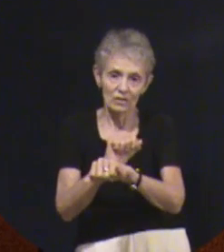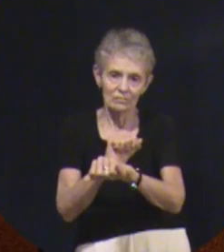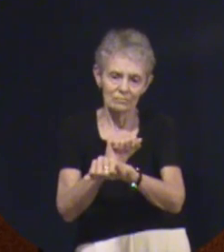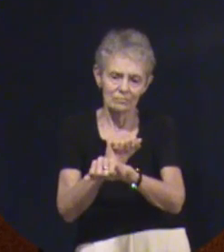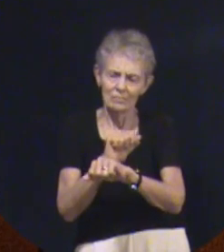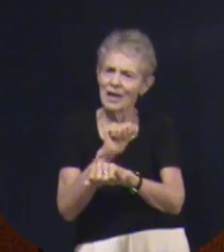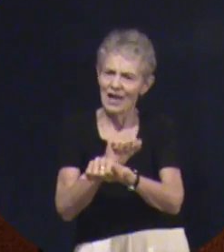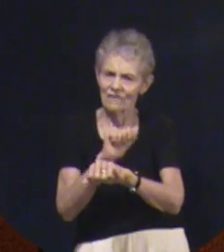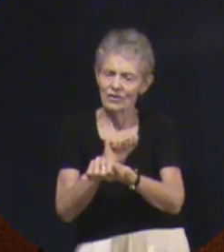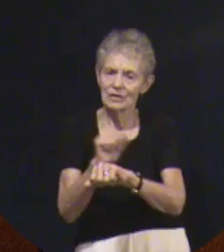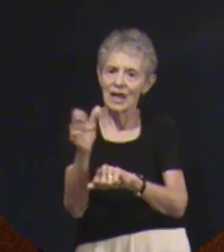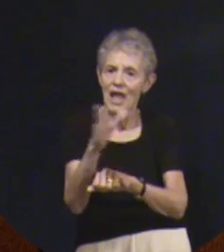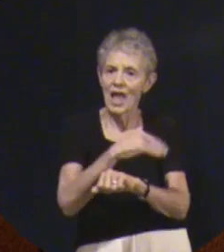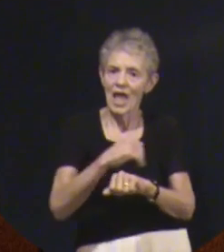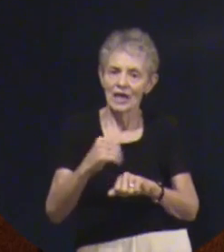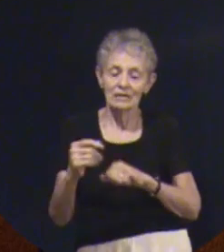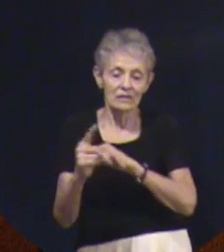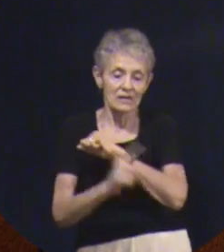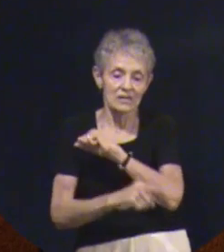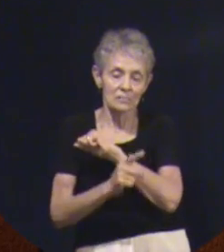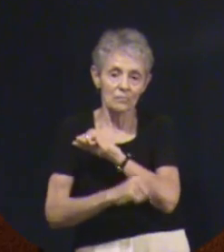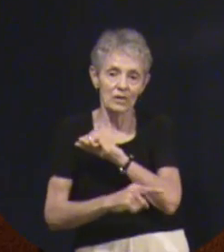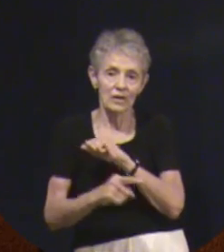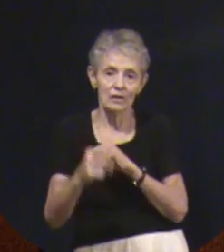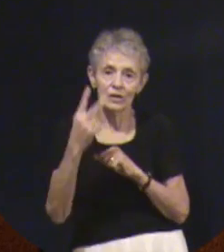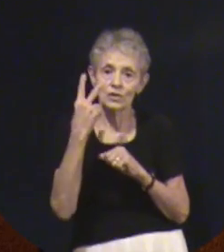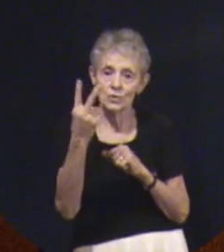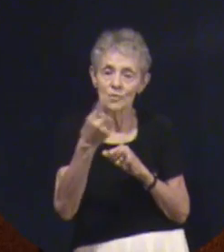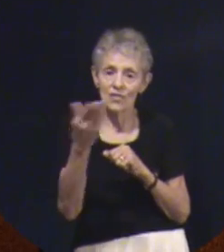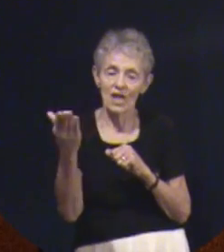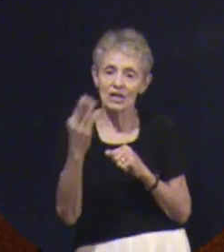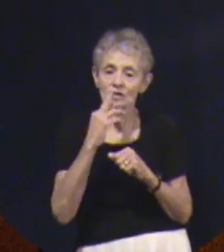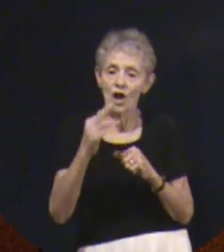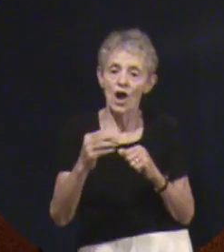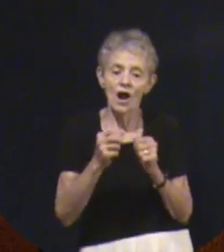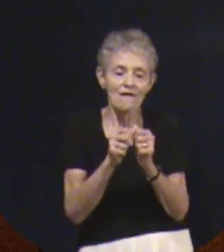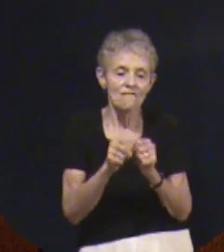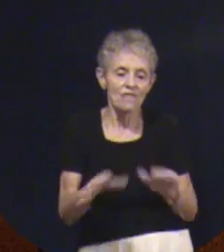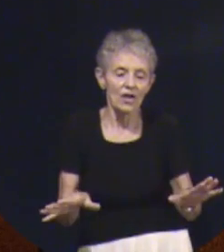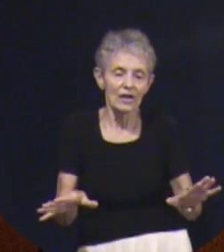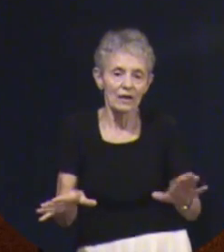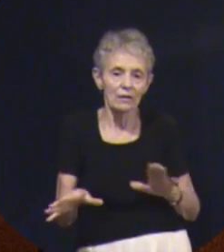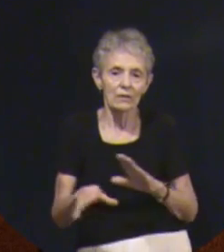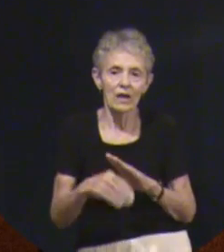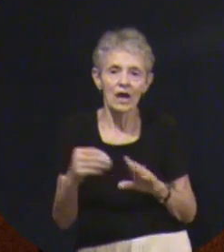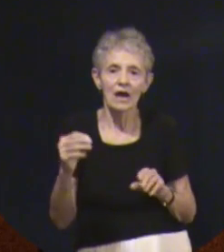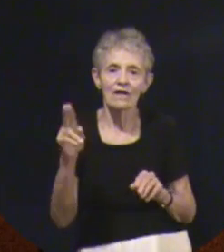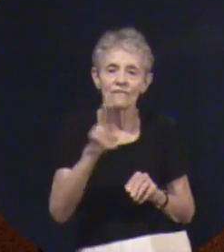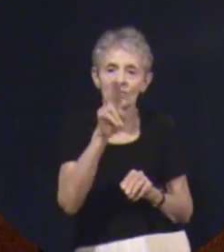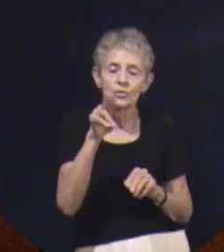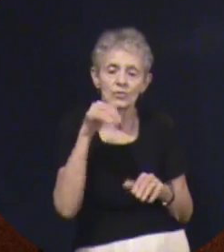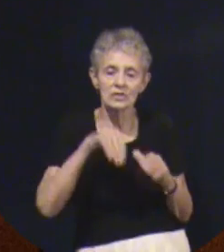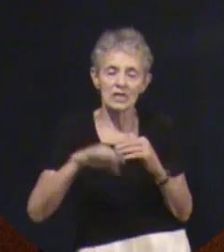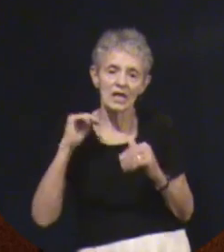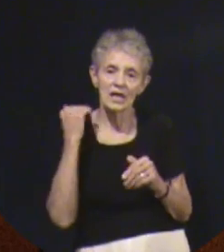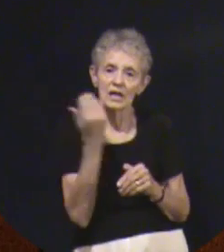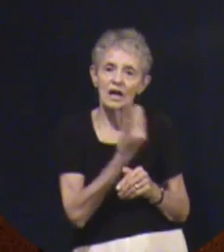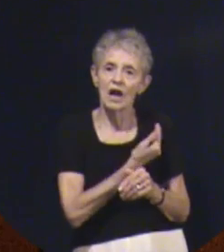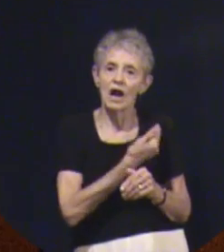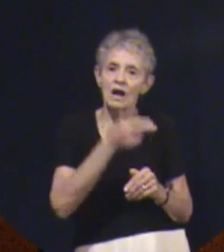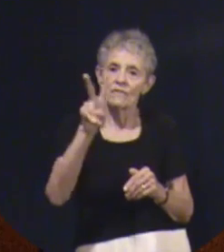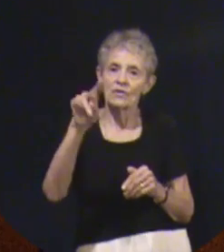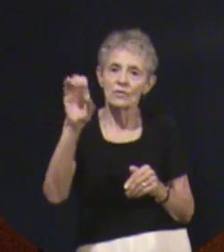Effort and its companion discipline are falling out of use in our culture's vocabulary.